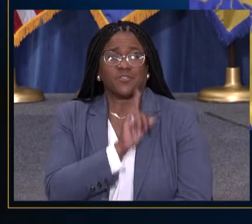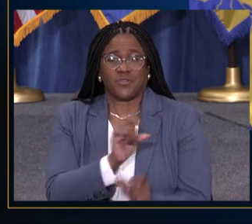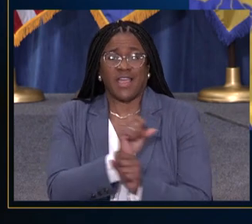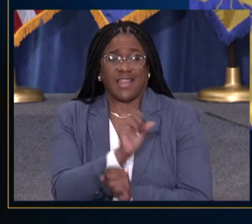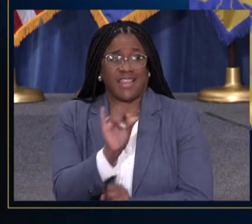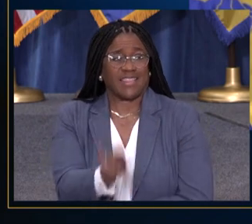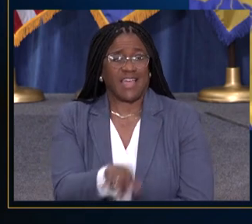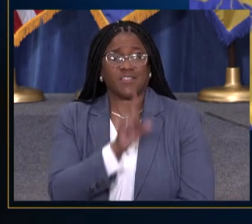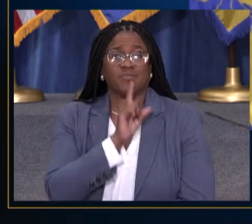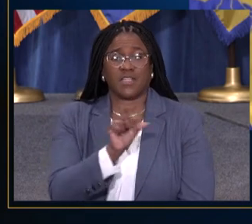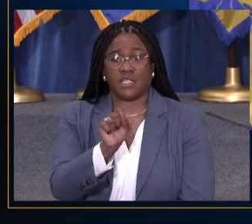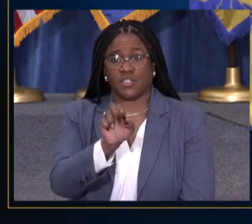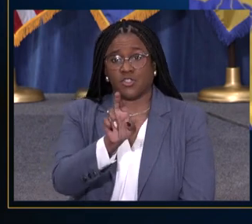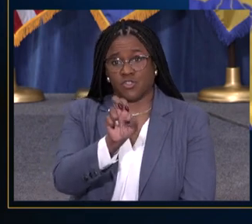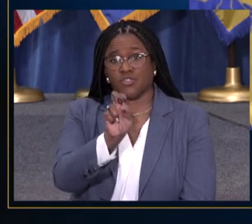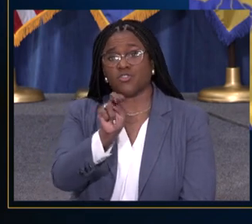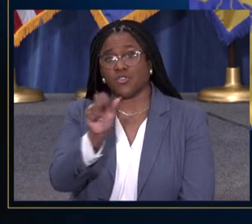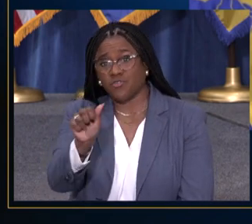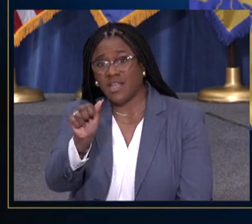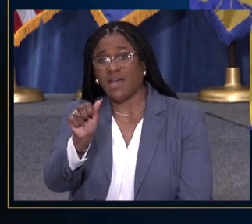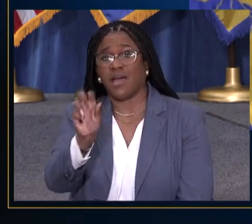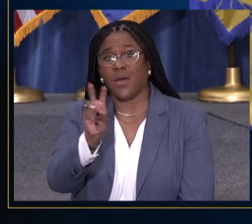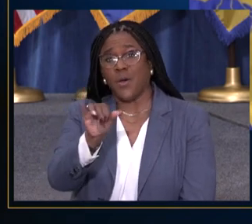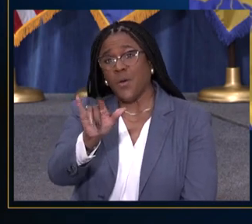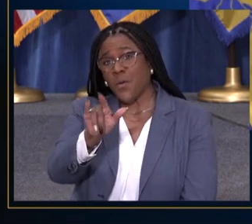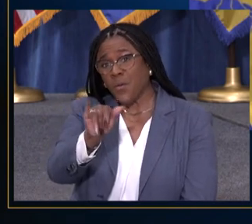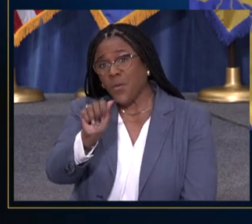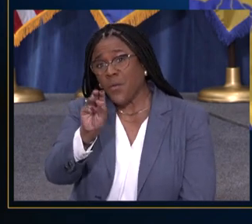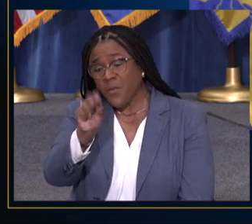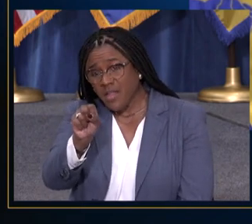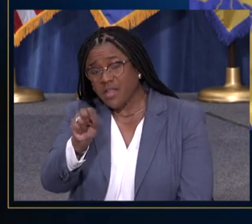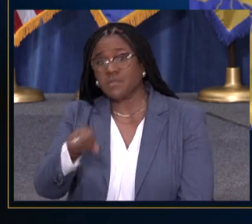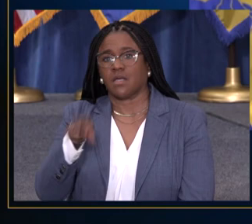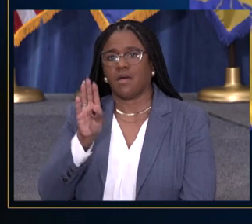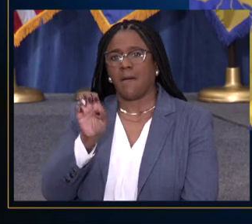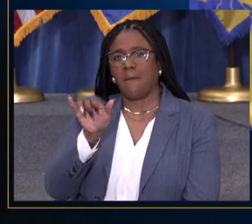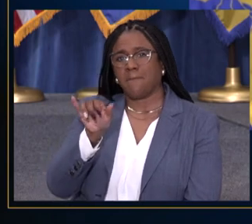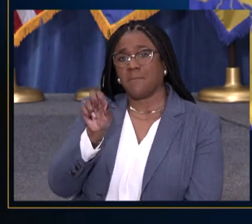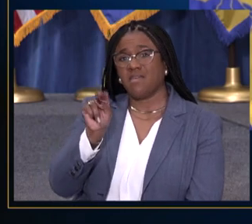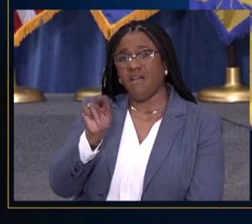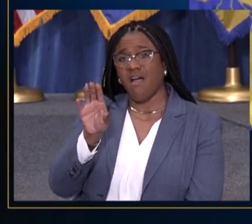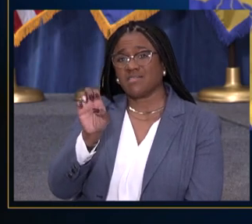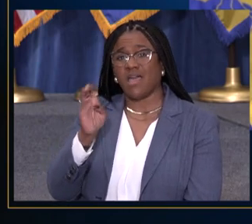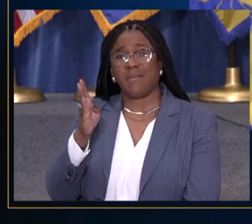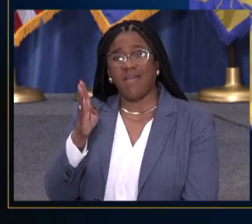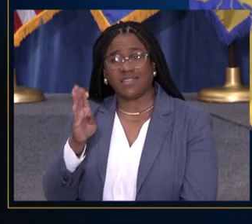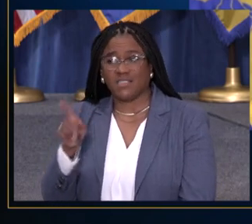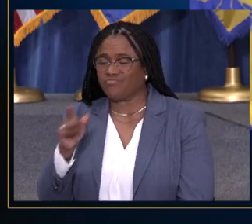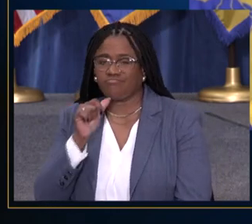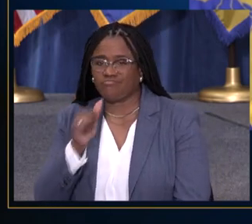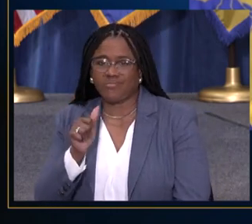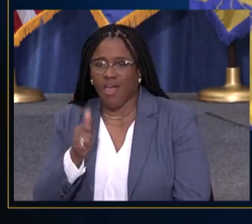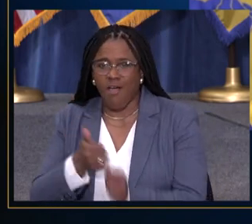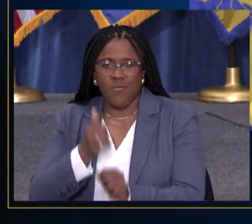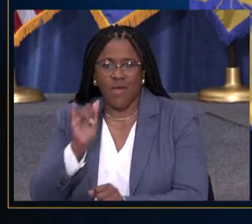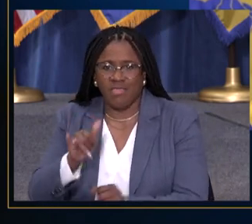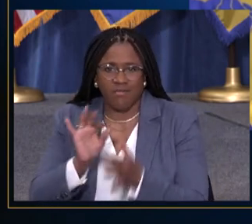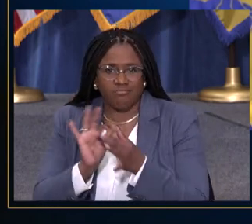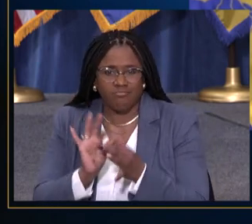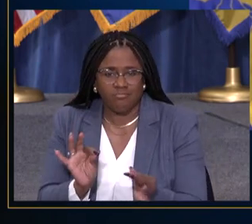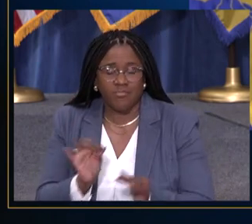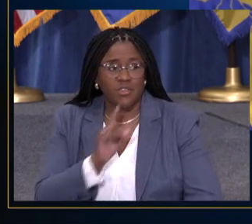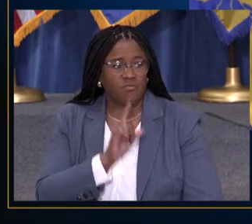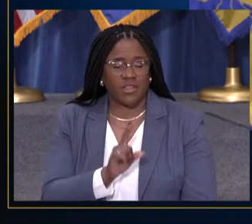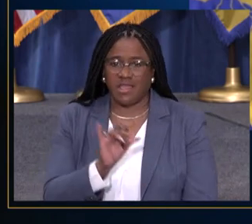that even Serena Williams and Beyonce herself cannot avoid. It's referred to as the Black maternal health crisis, and